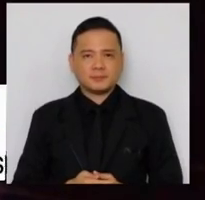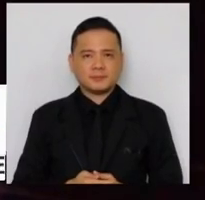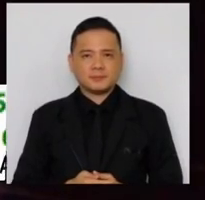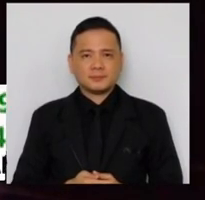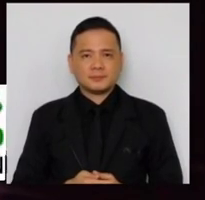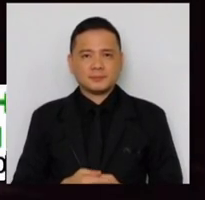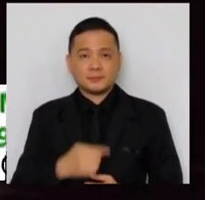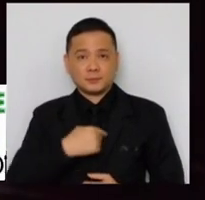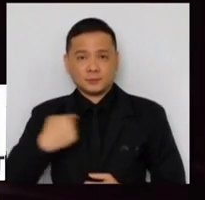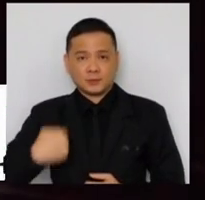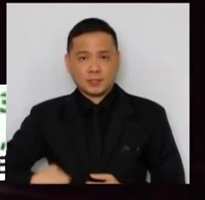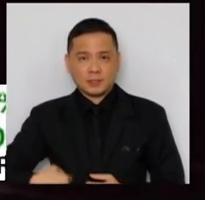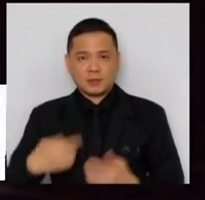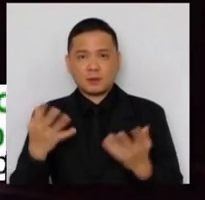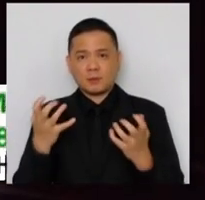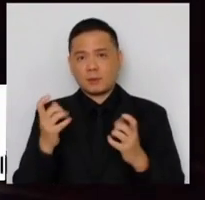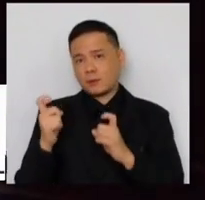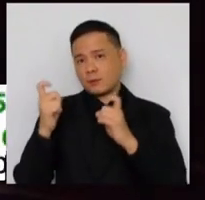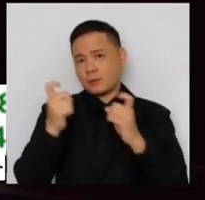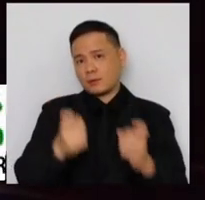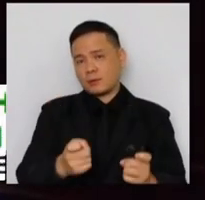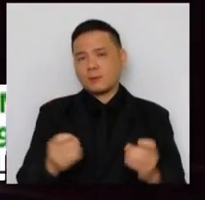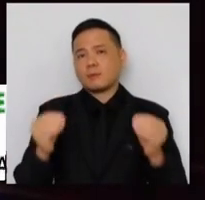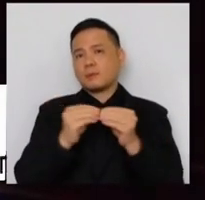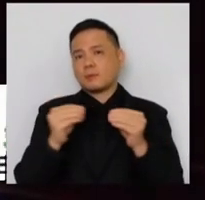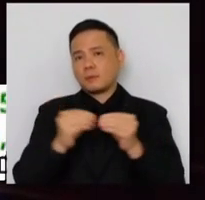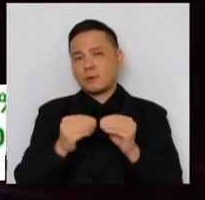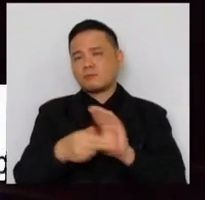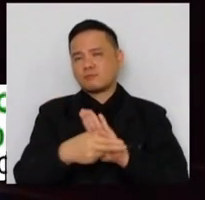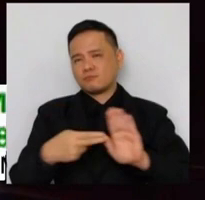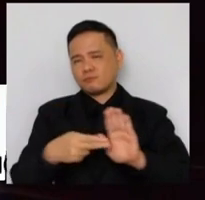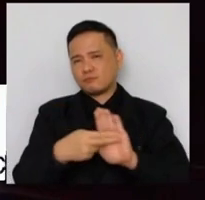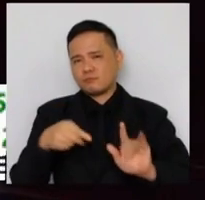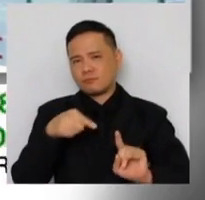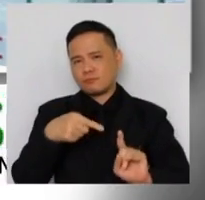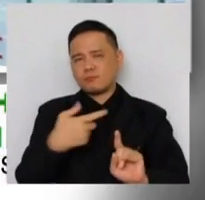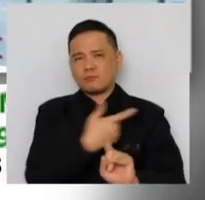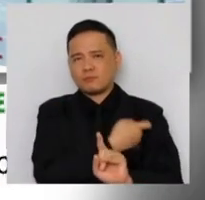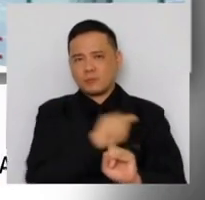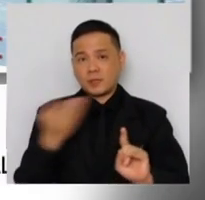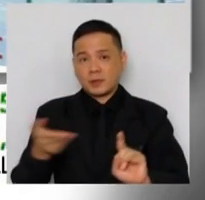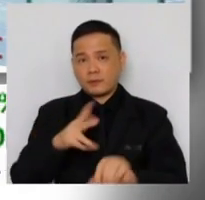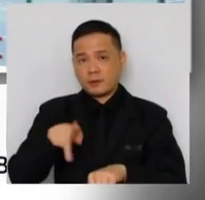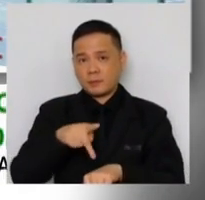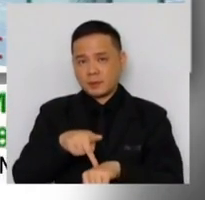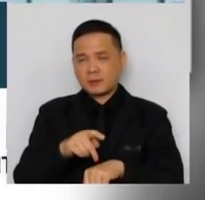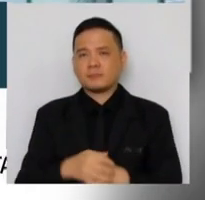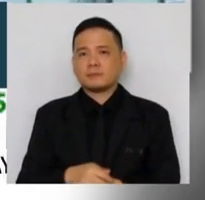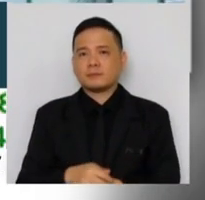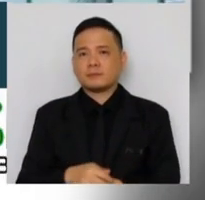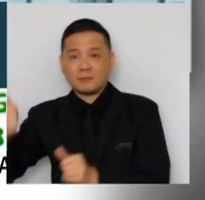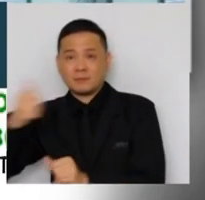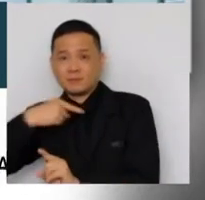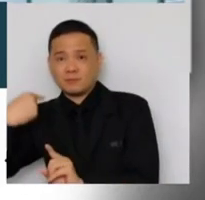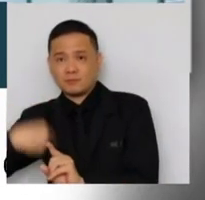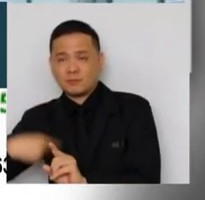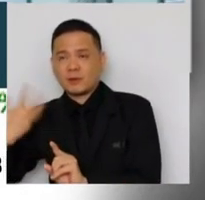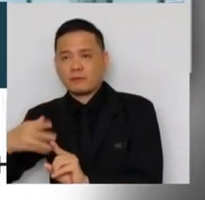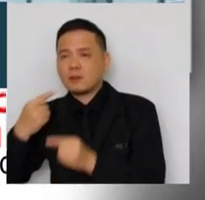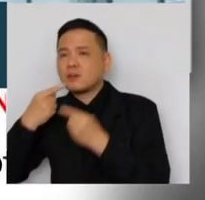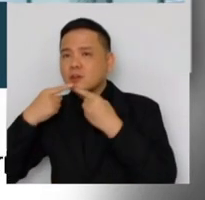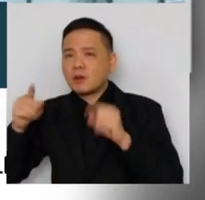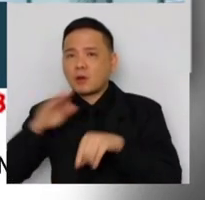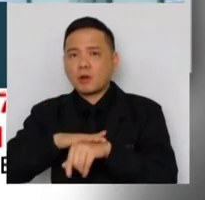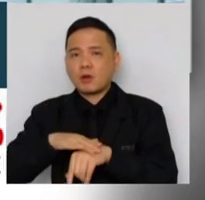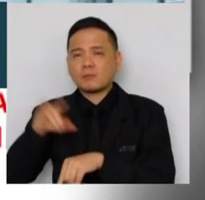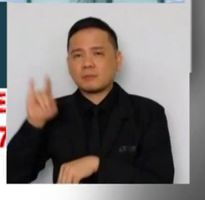China to donate more COVID-19 vaccines to the Philippines. This was announced by Chinese Ambassador Huang Qilian in a post on social